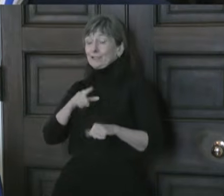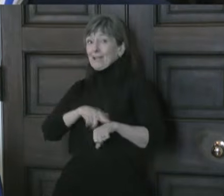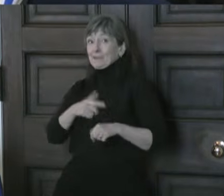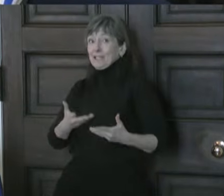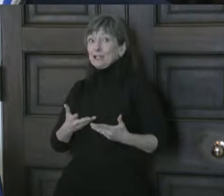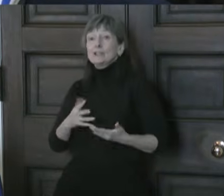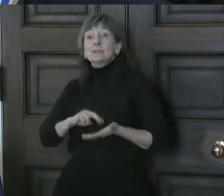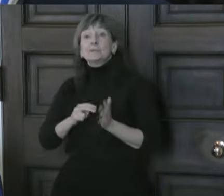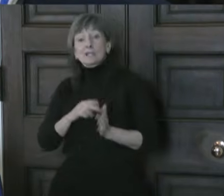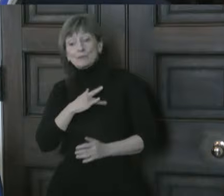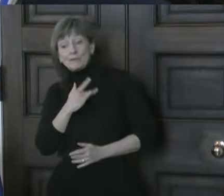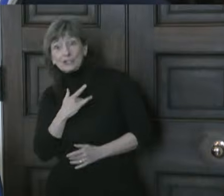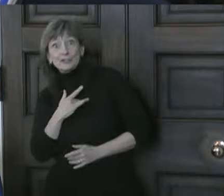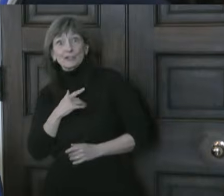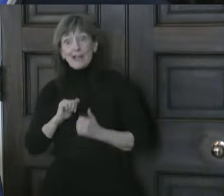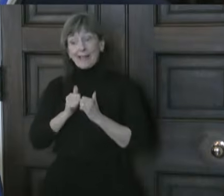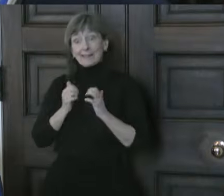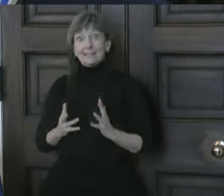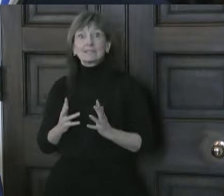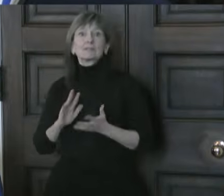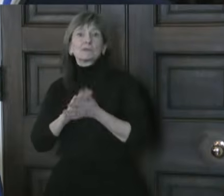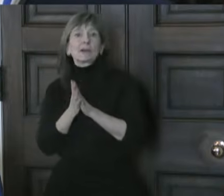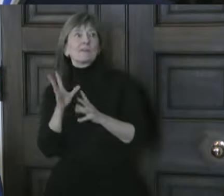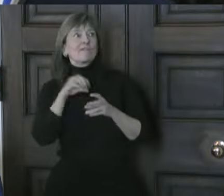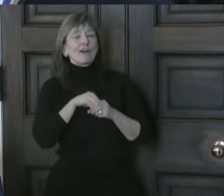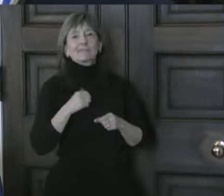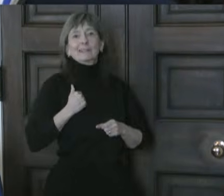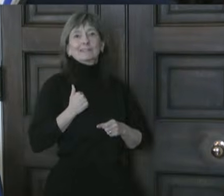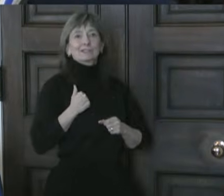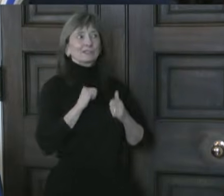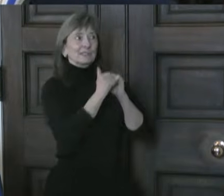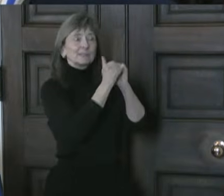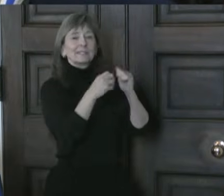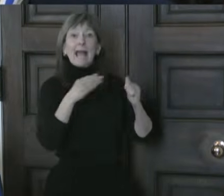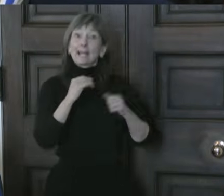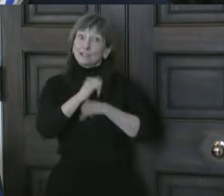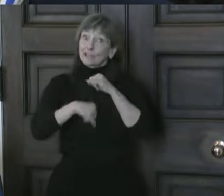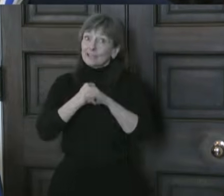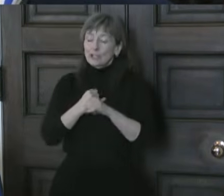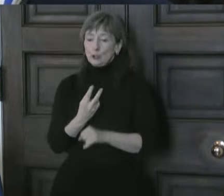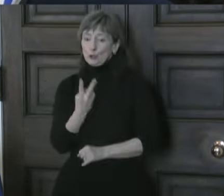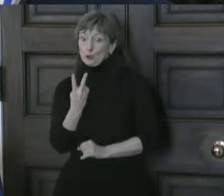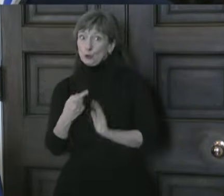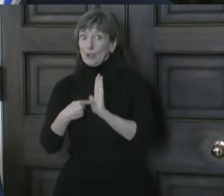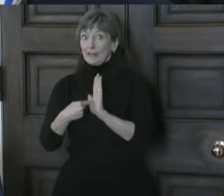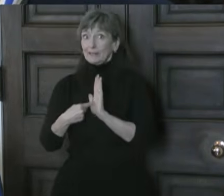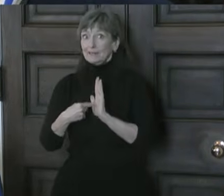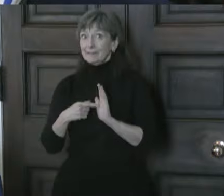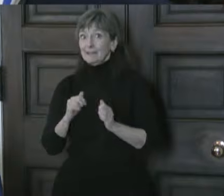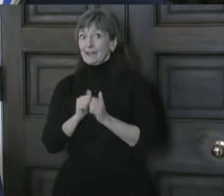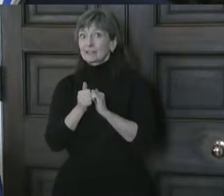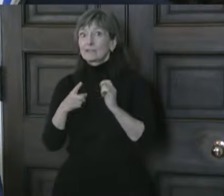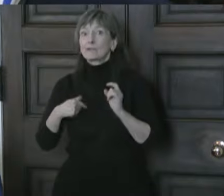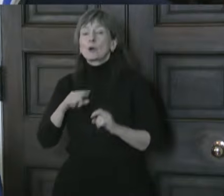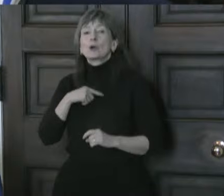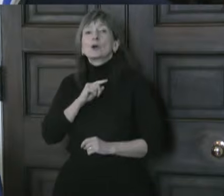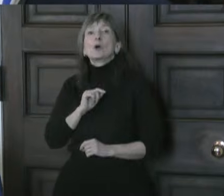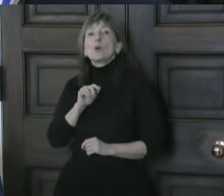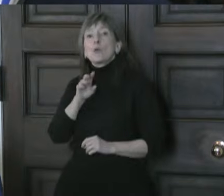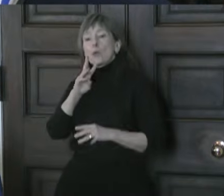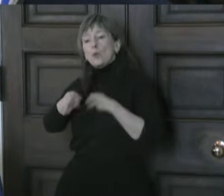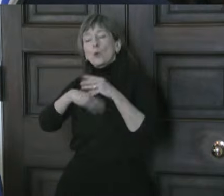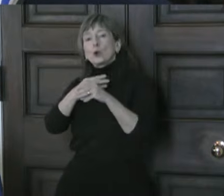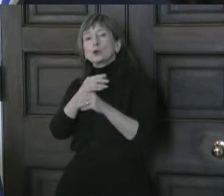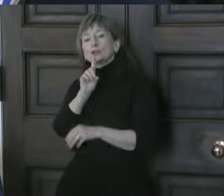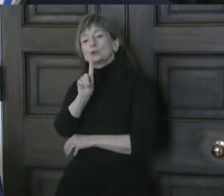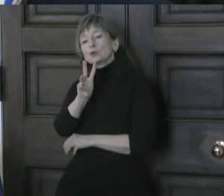compete nationally and internationally, and helped 2 young athletes represent Canada at the World Dwarf Games.